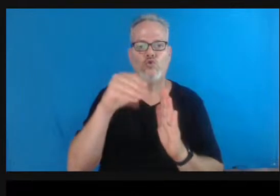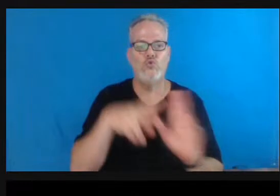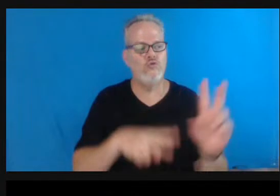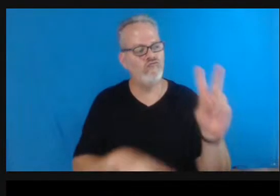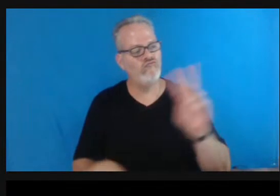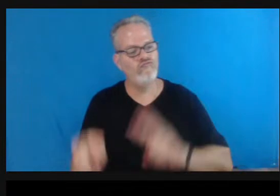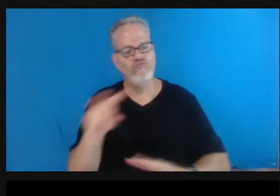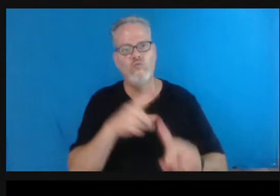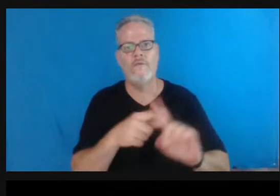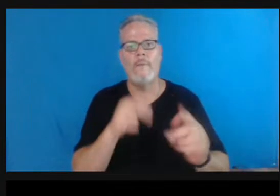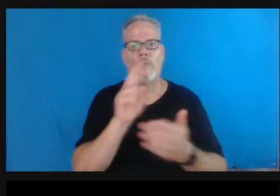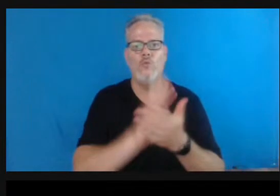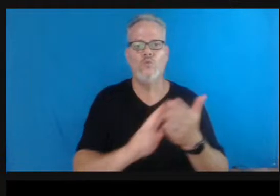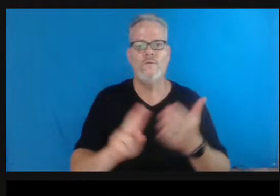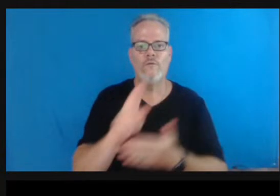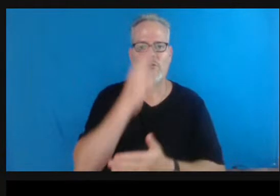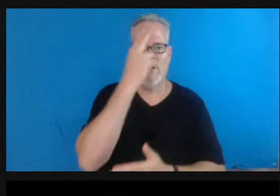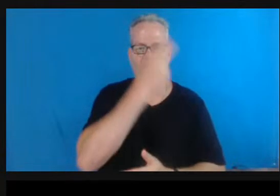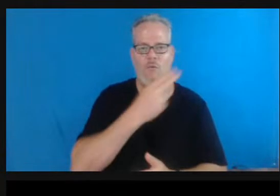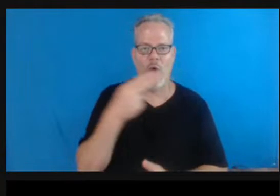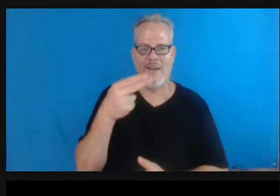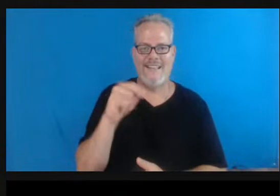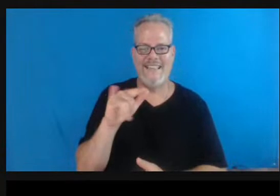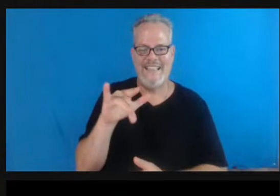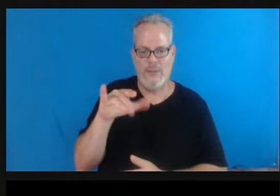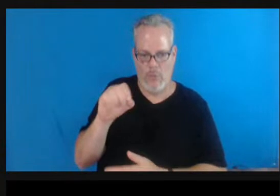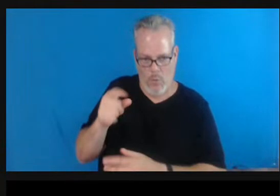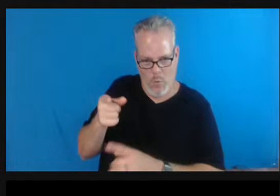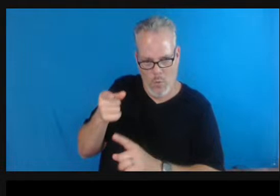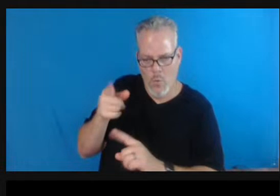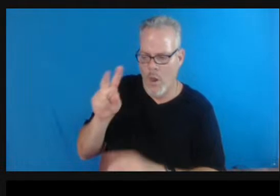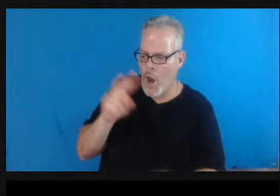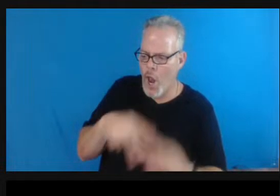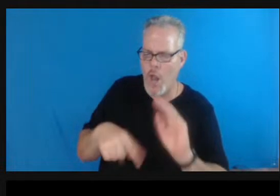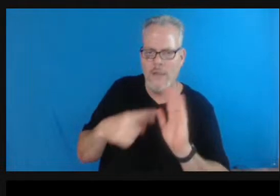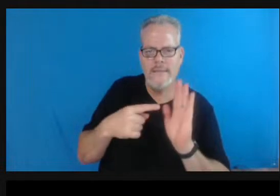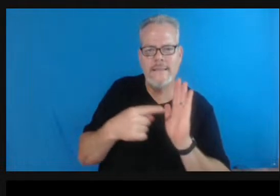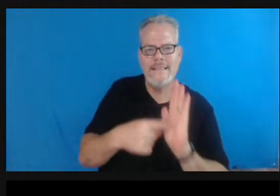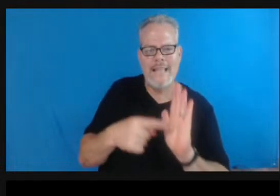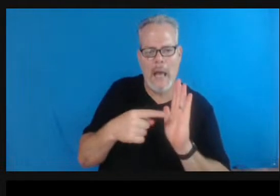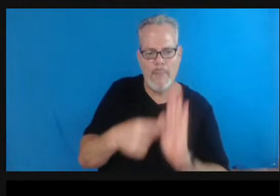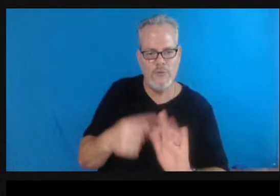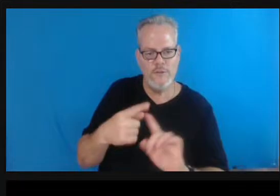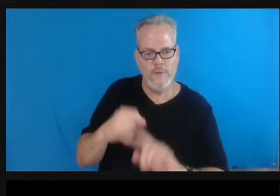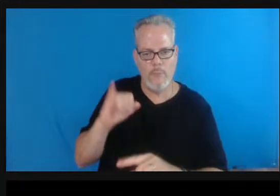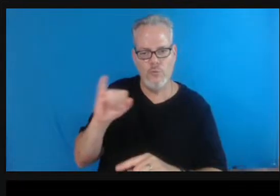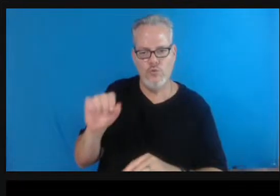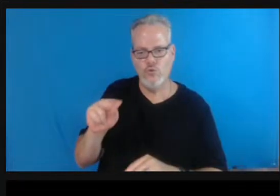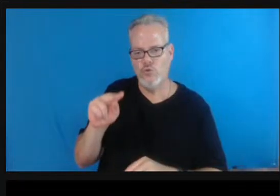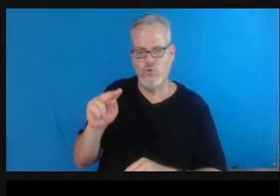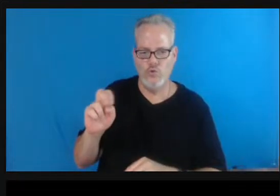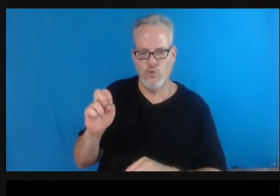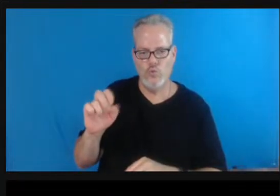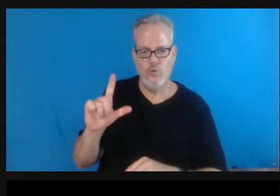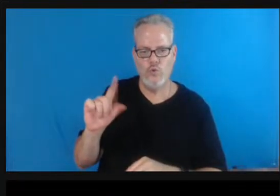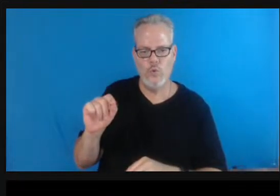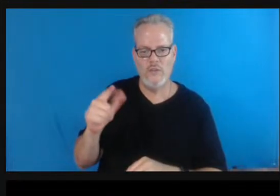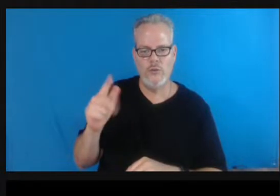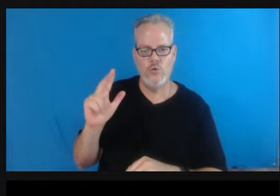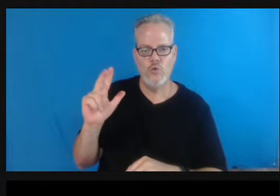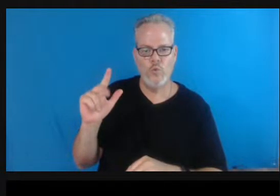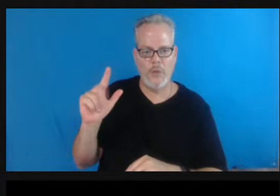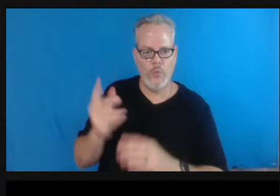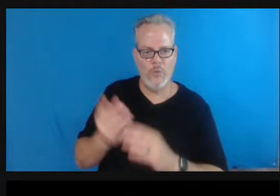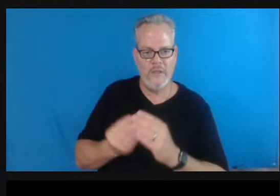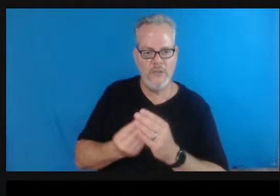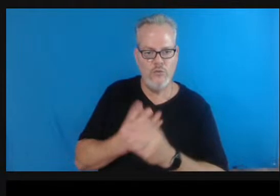original samples of, for example, January to March 2023 and June 2023 eruptions. Right, both of those put lava into